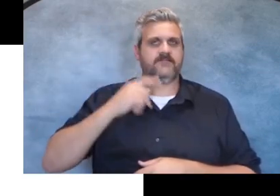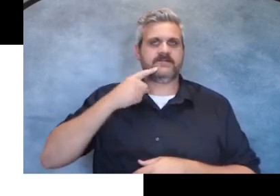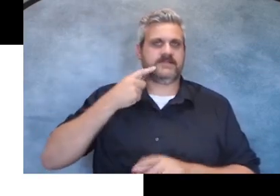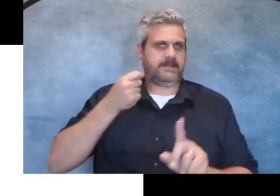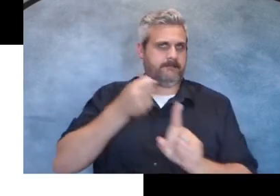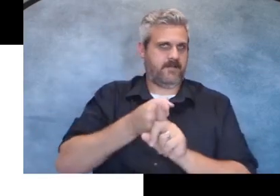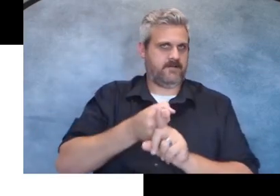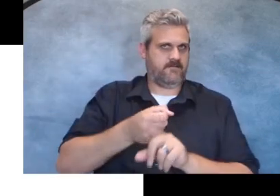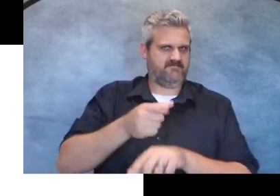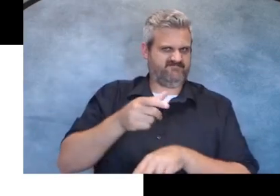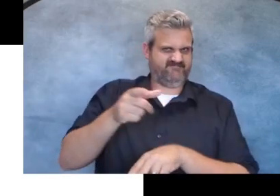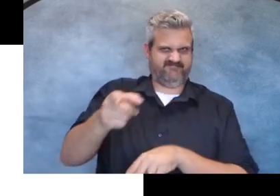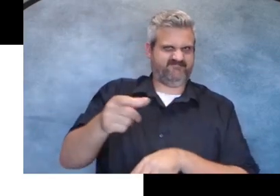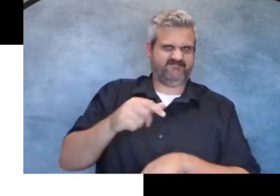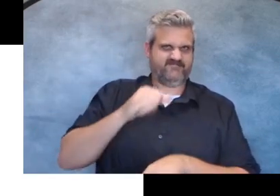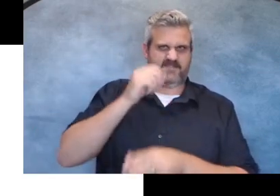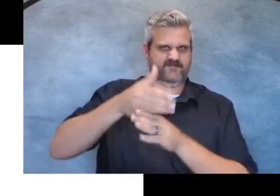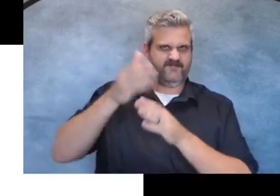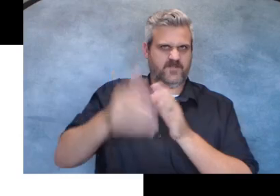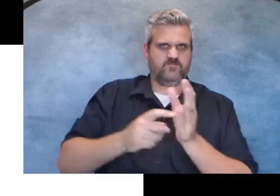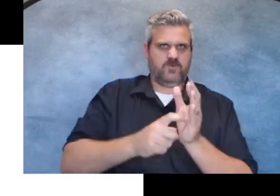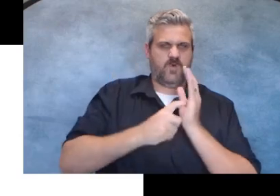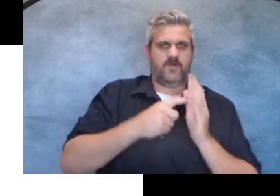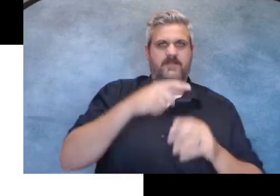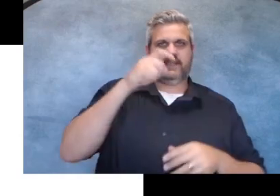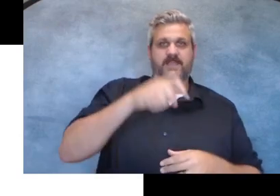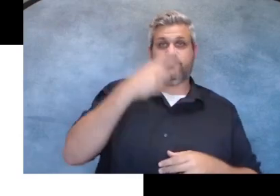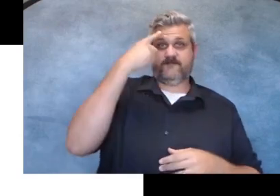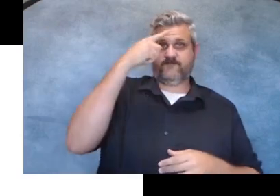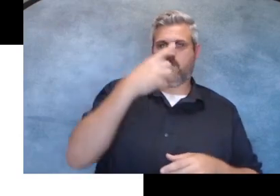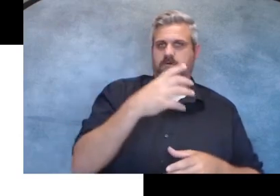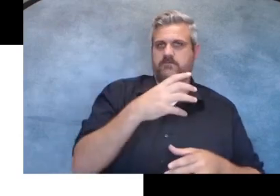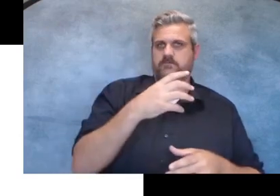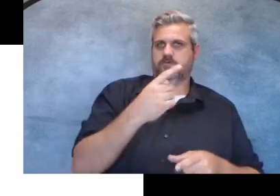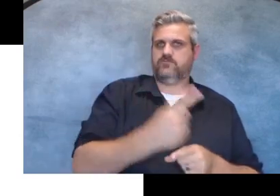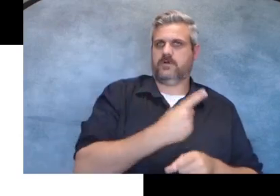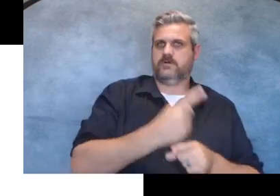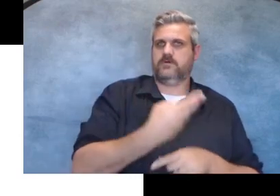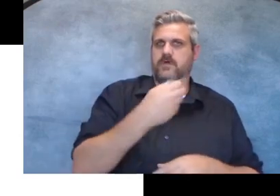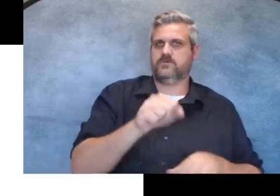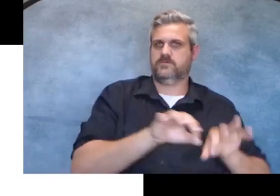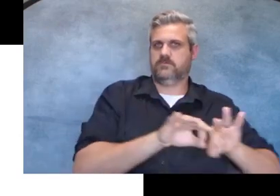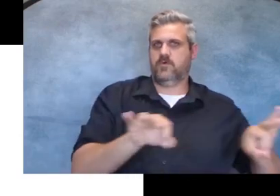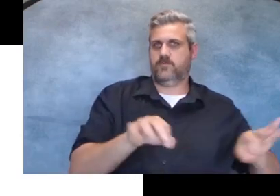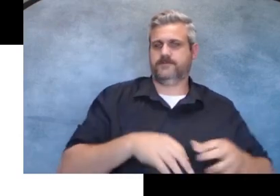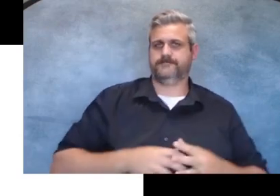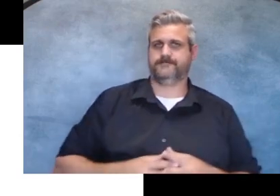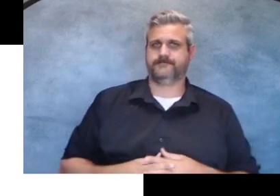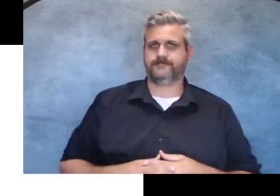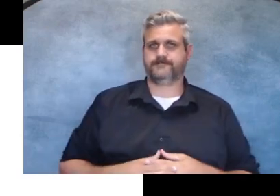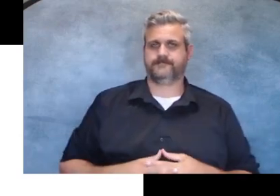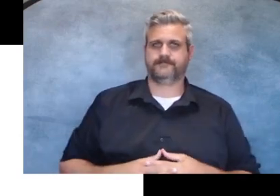significant impact on them completing the requirements needed to obtain a regular high school diploma.